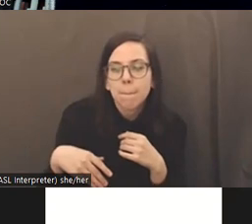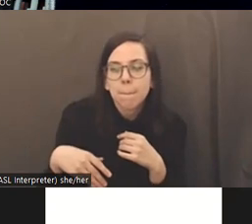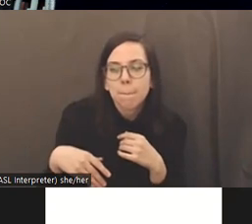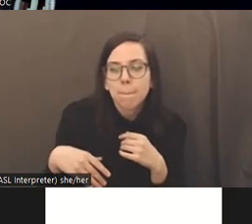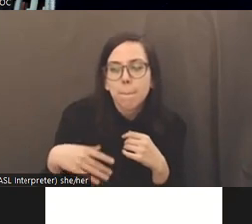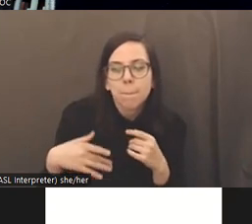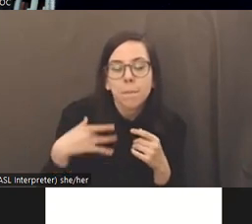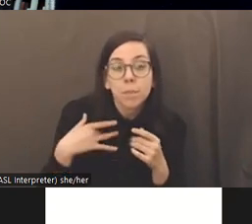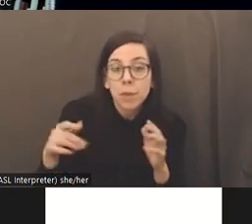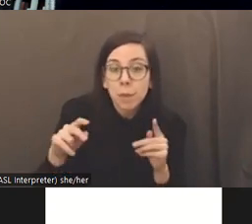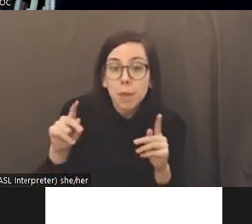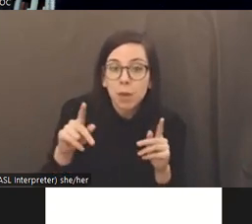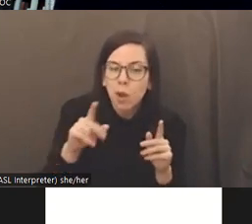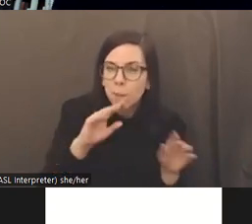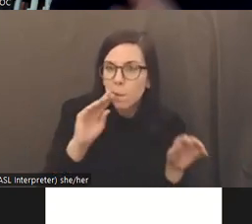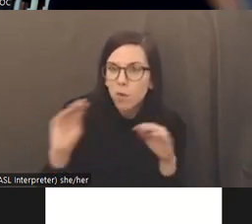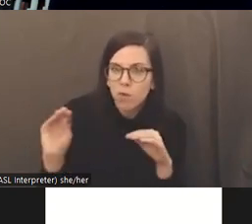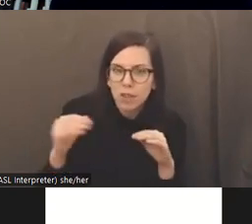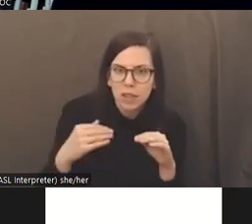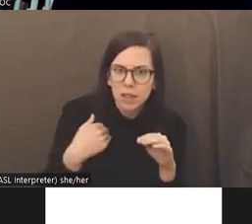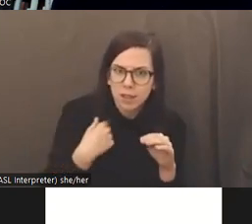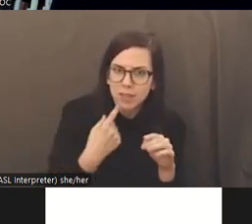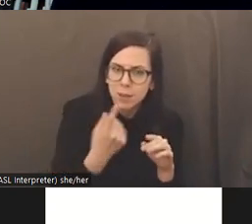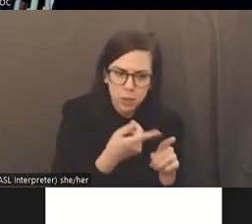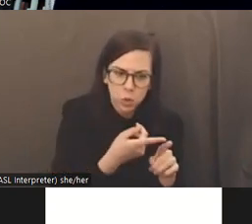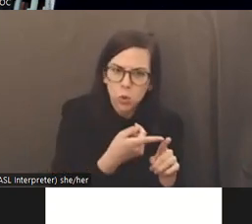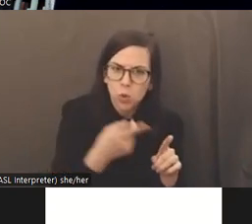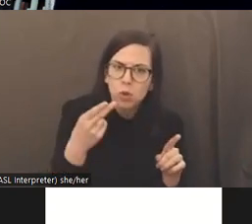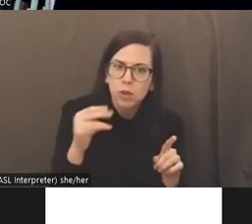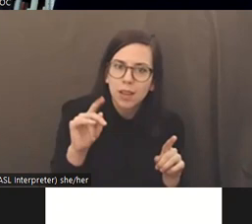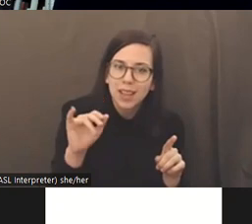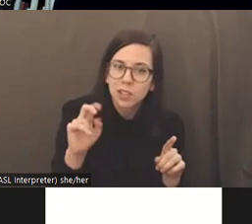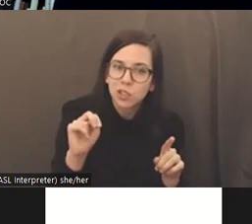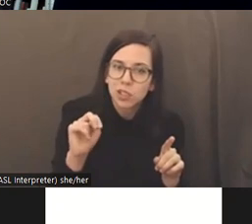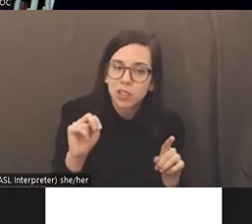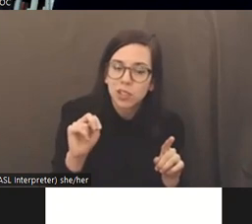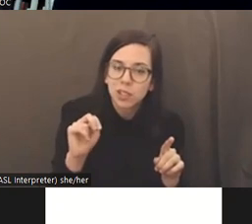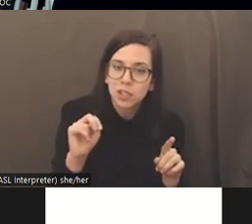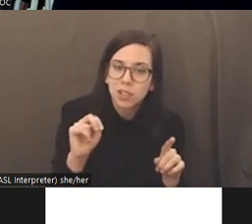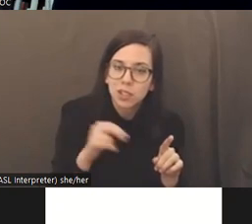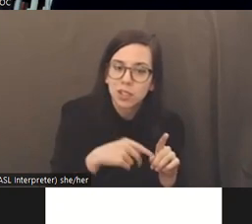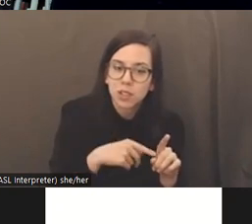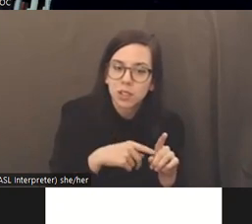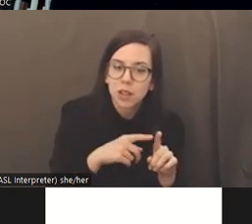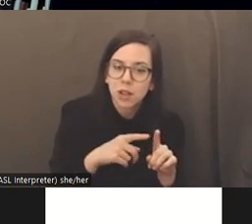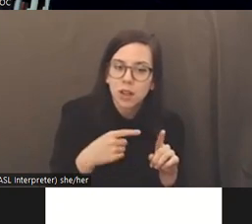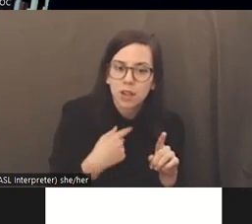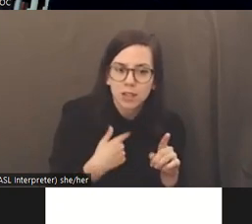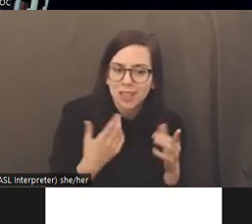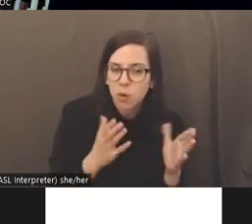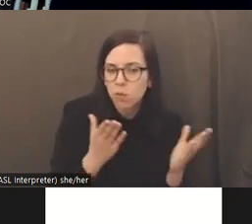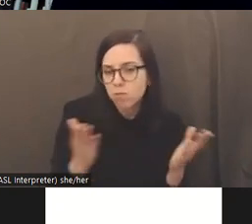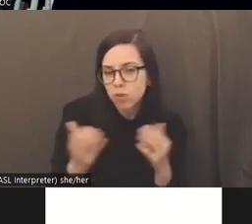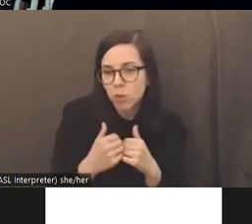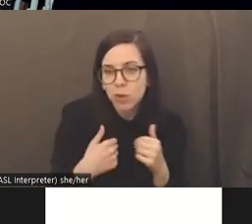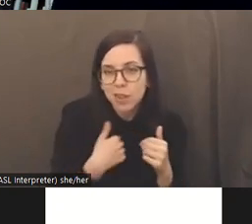or moving. They know that they have something that's Haitian related, but not necessarily something that they want to move or take with them